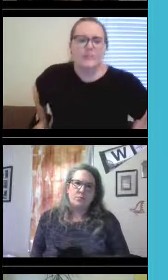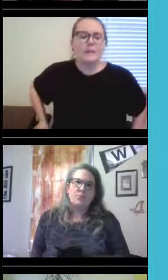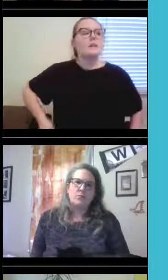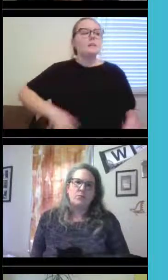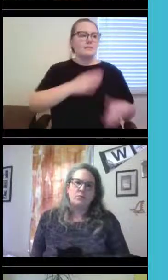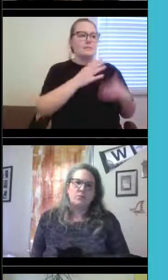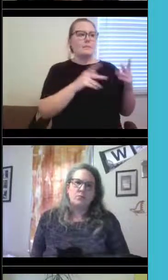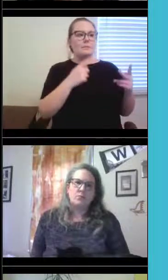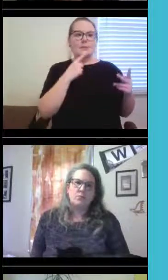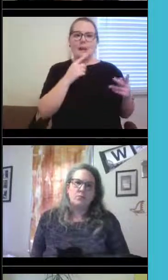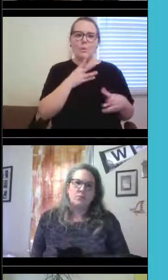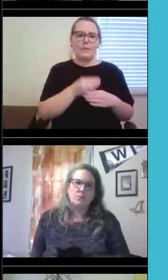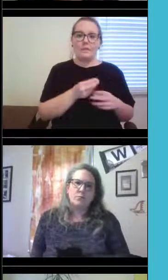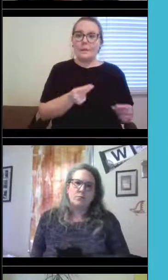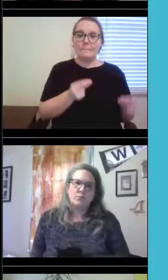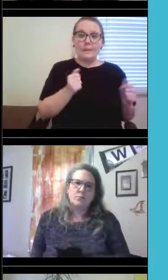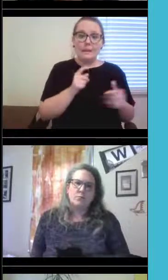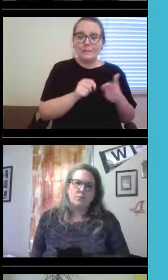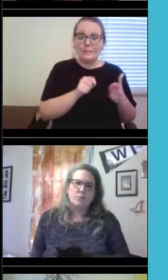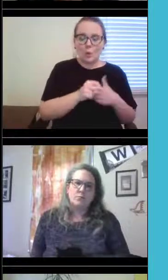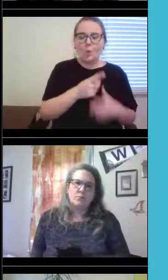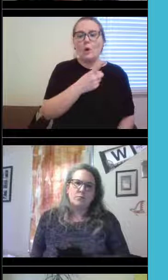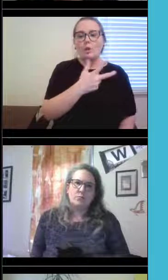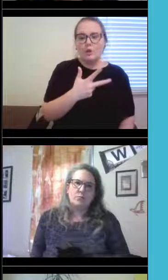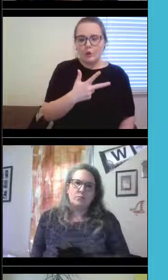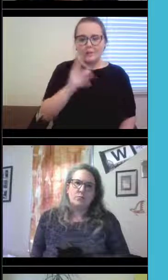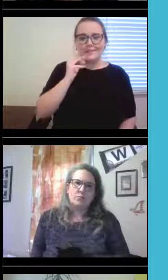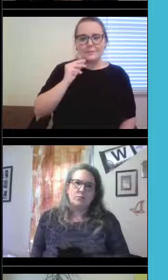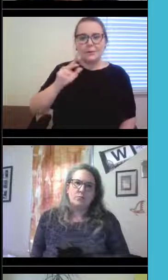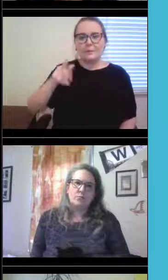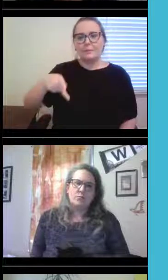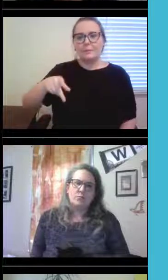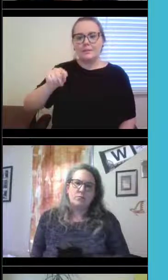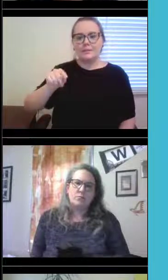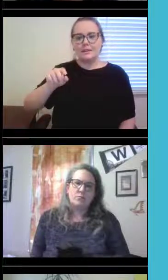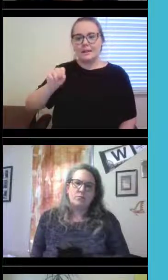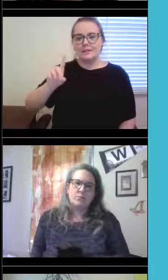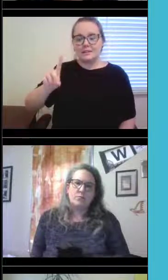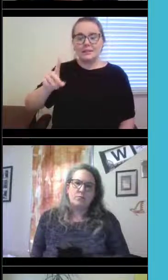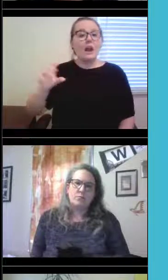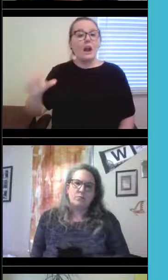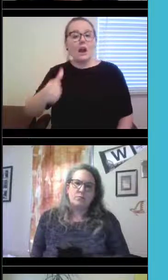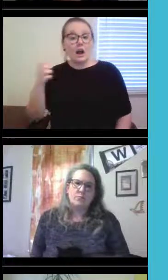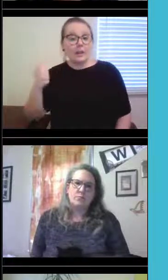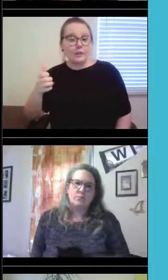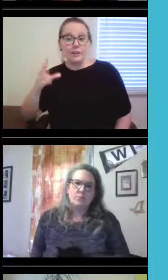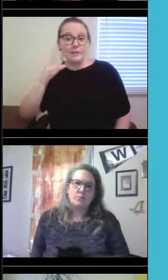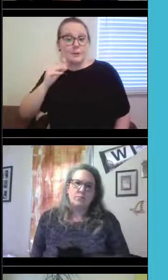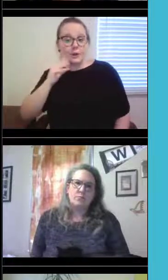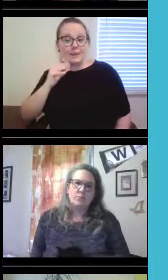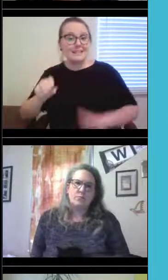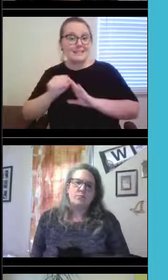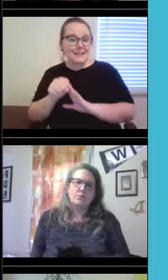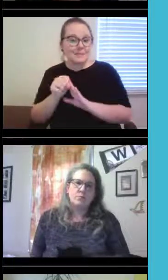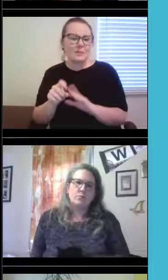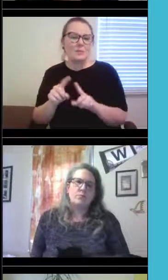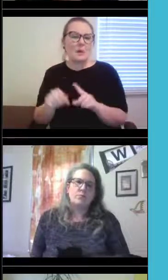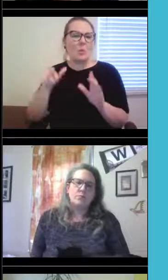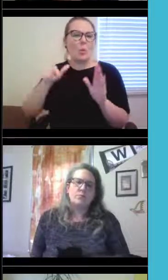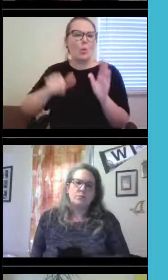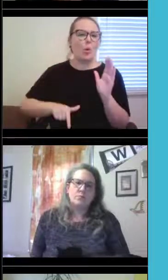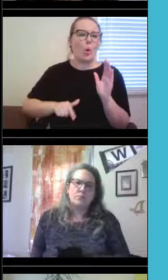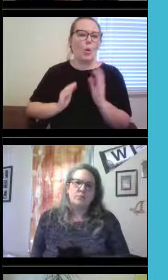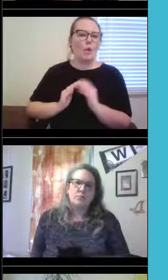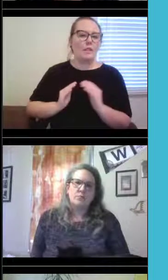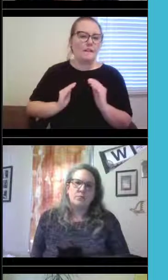after sexual assault that about 1/3 of survivors have PTSD. Others may have PTSD symptoms, but at a lower level.